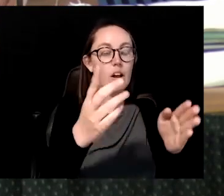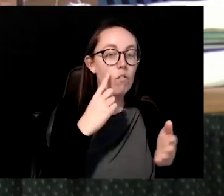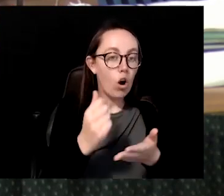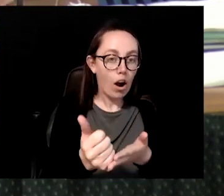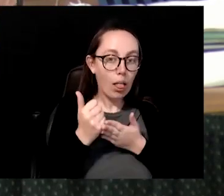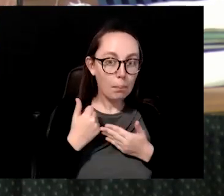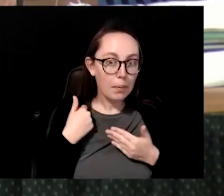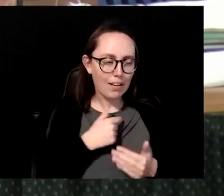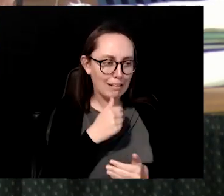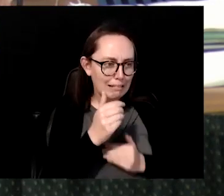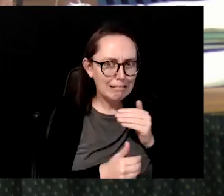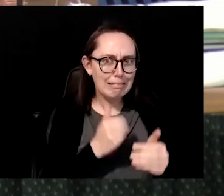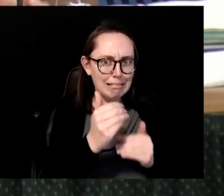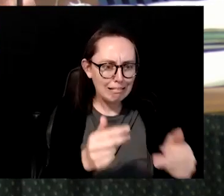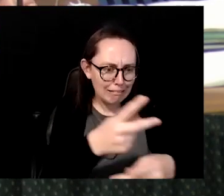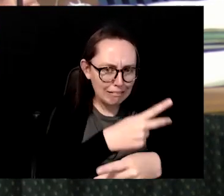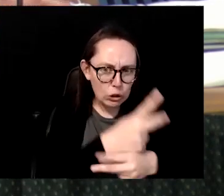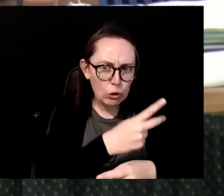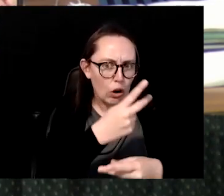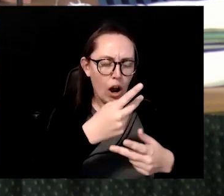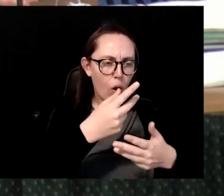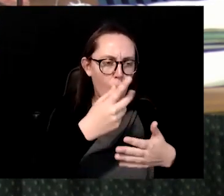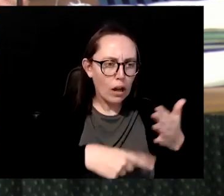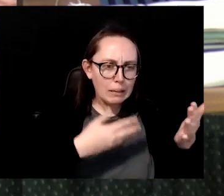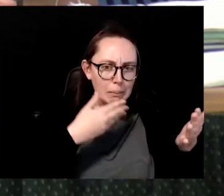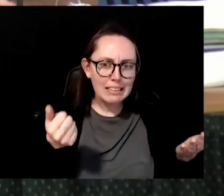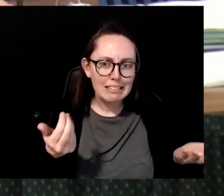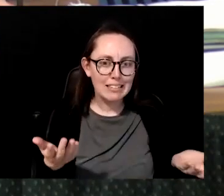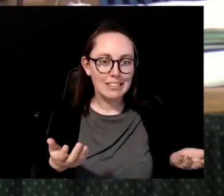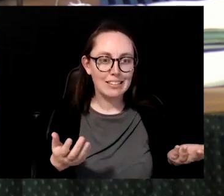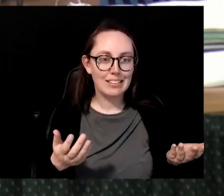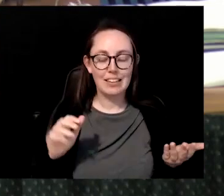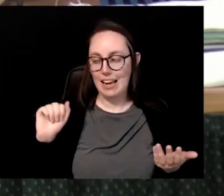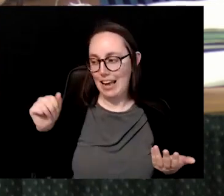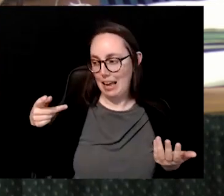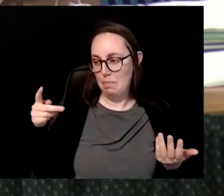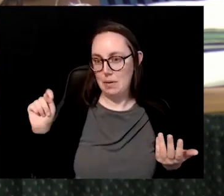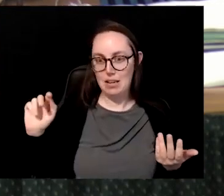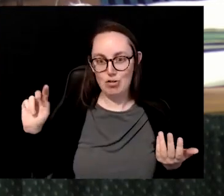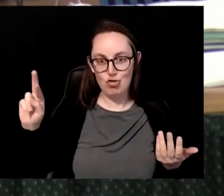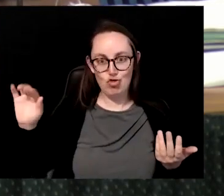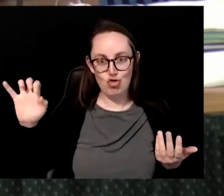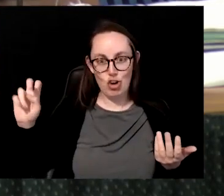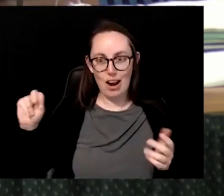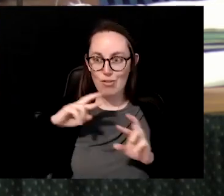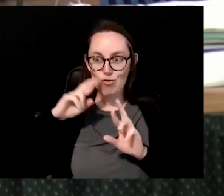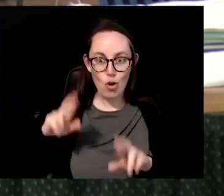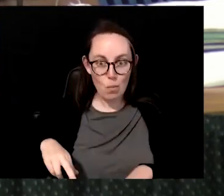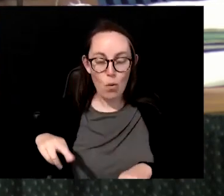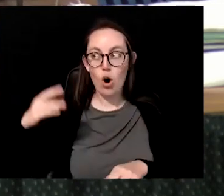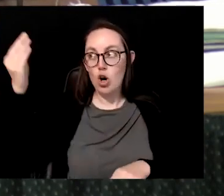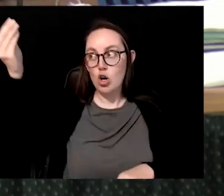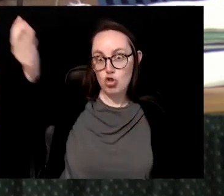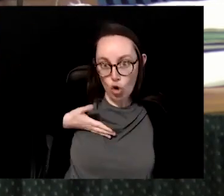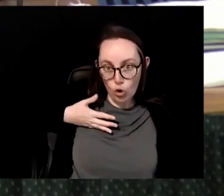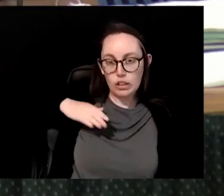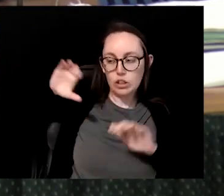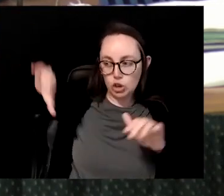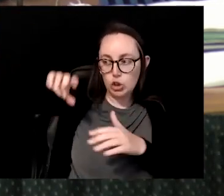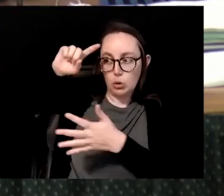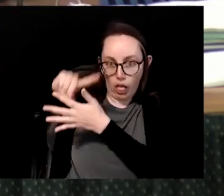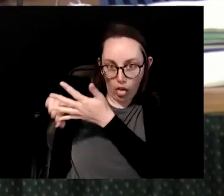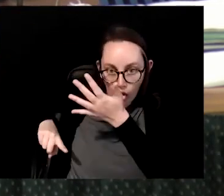to do in the apron and we're just doing it and it's going to continue for quite some time